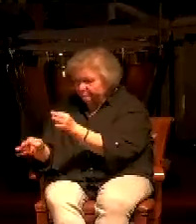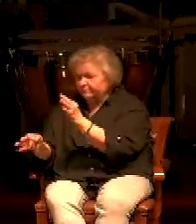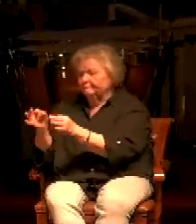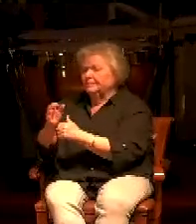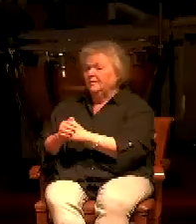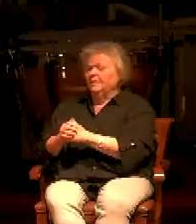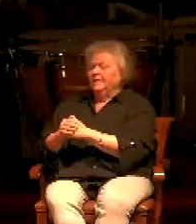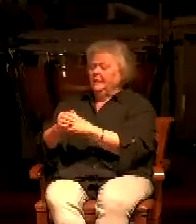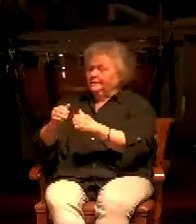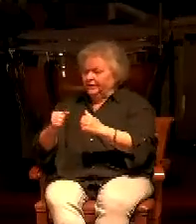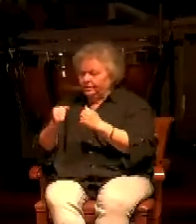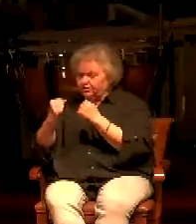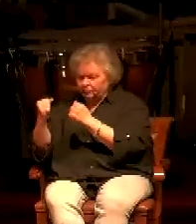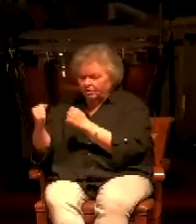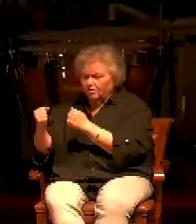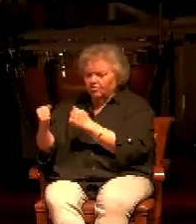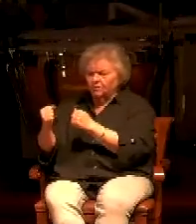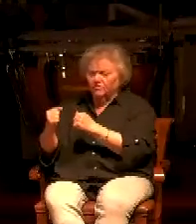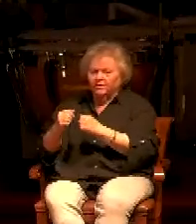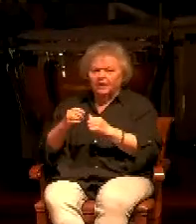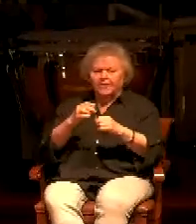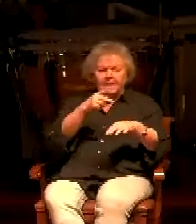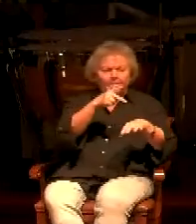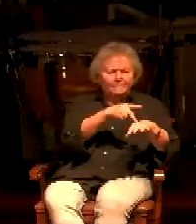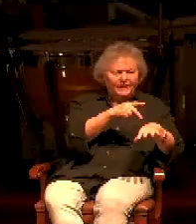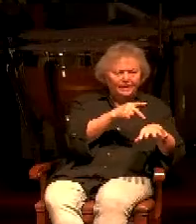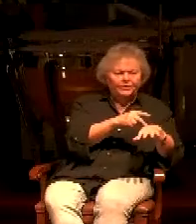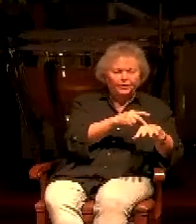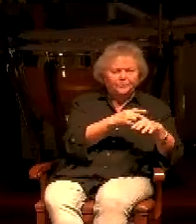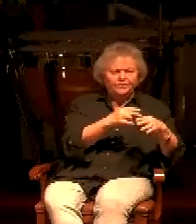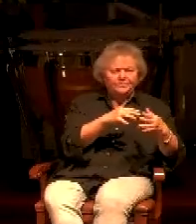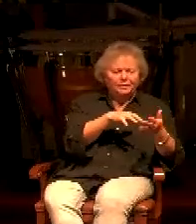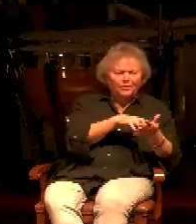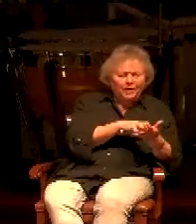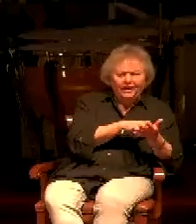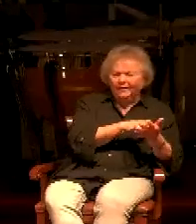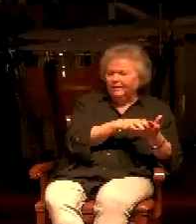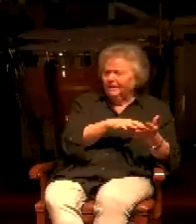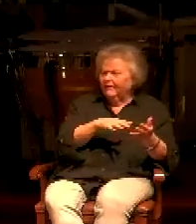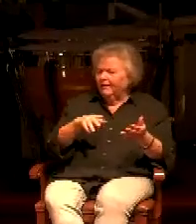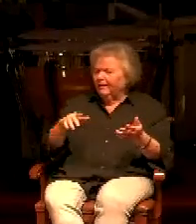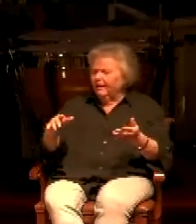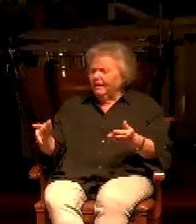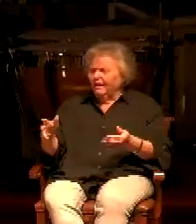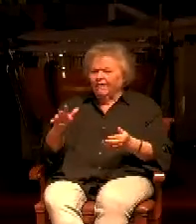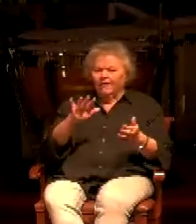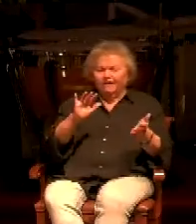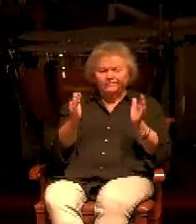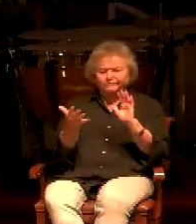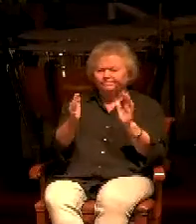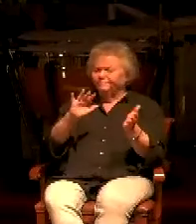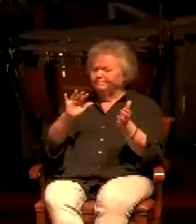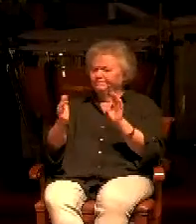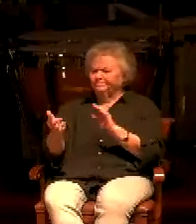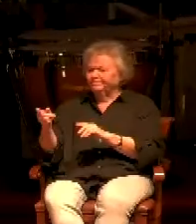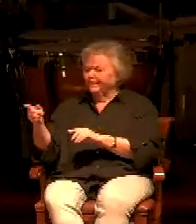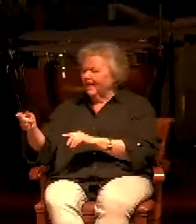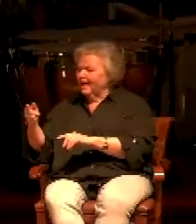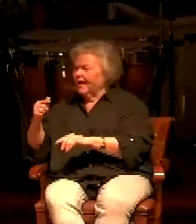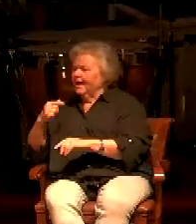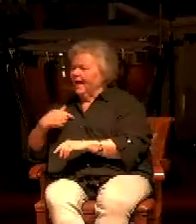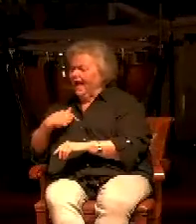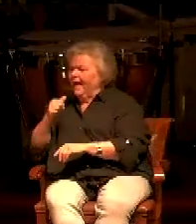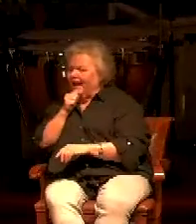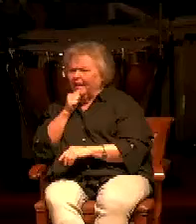honest. While Peter is saying, I am not, Jesus is saying, I am. We have this contrast between these two. And notice what happens